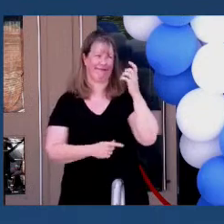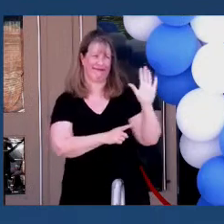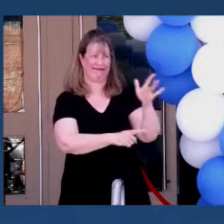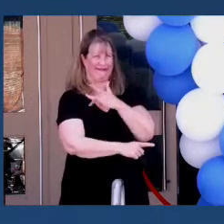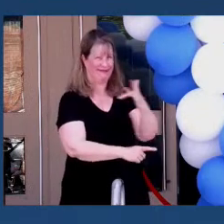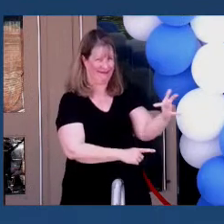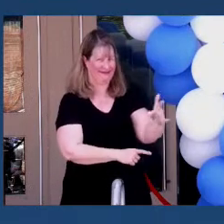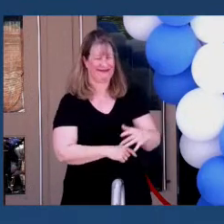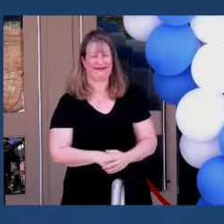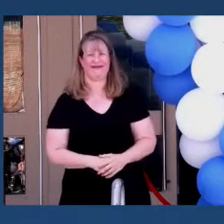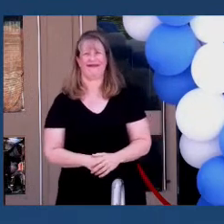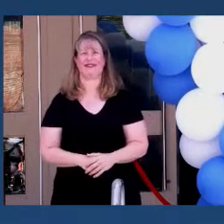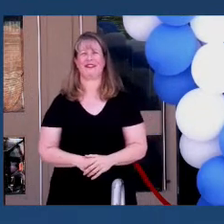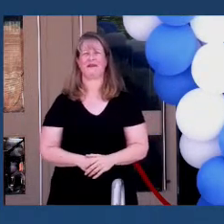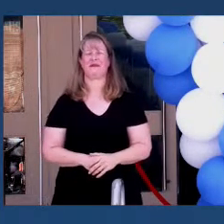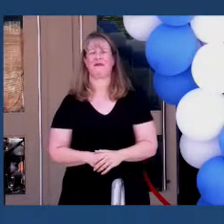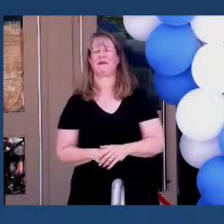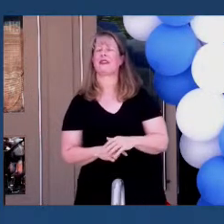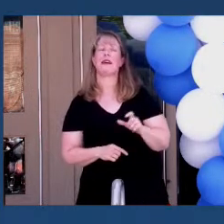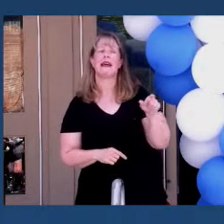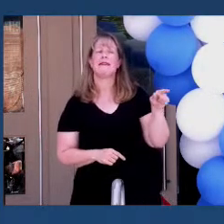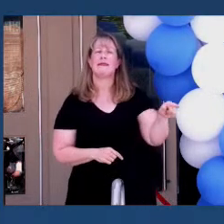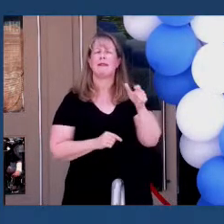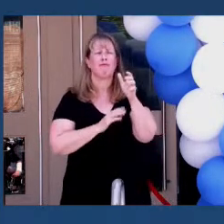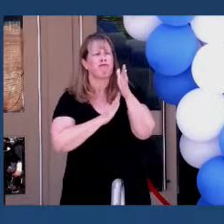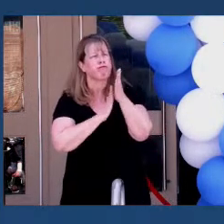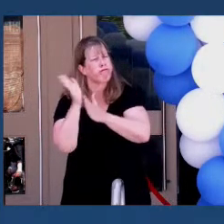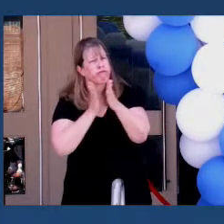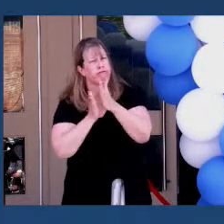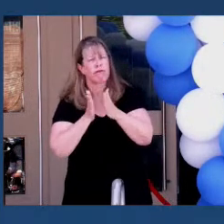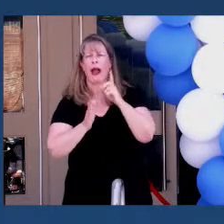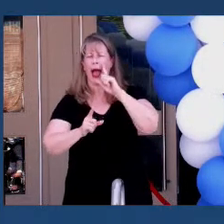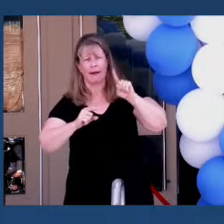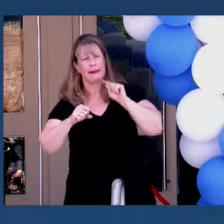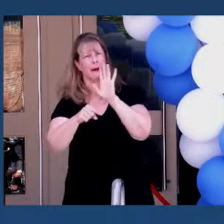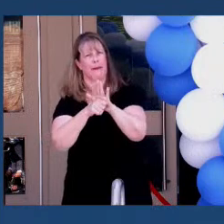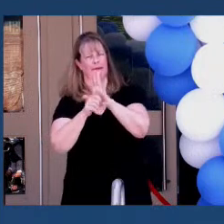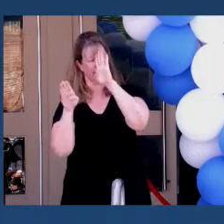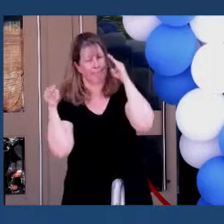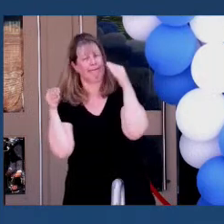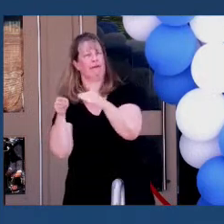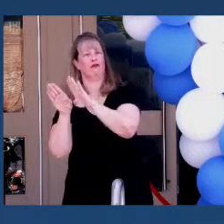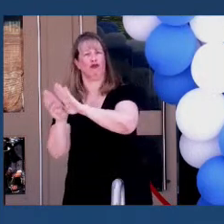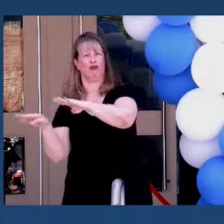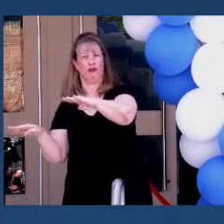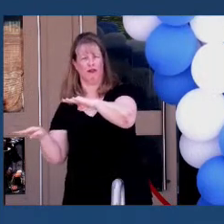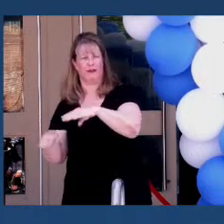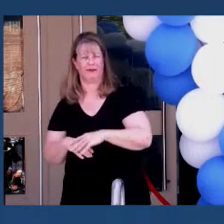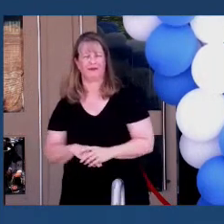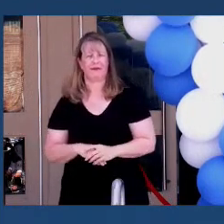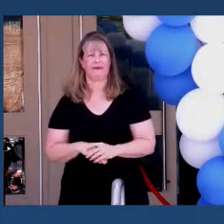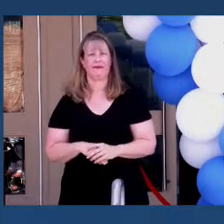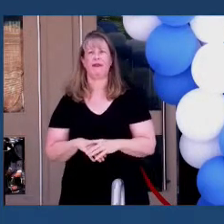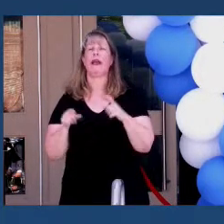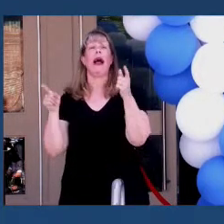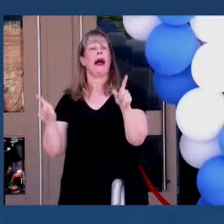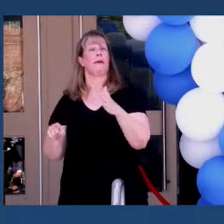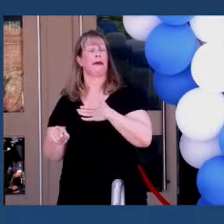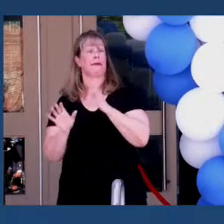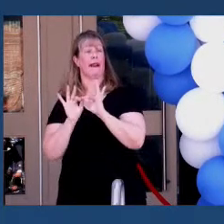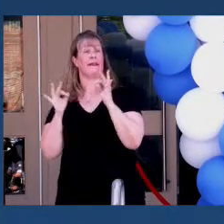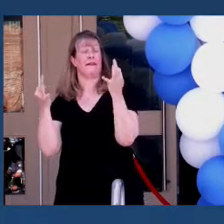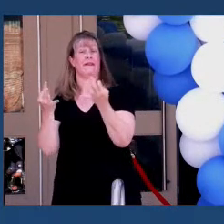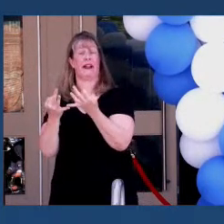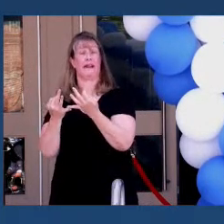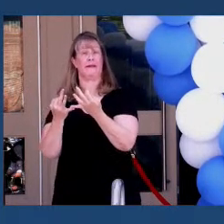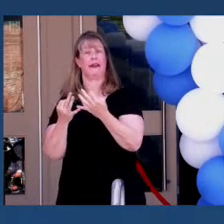He was fierce and relentless in his passion for and commitment to children. And when my family and I started